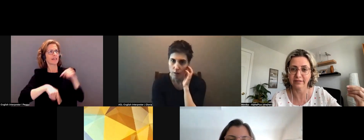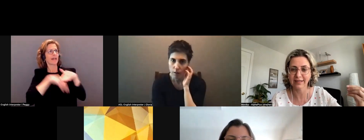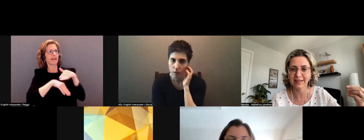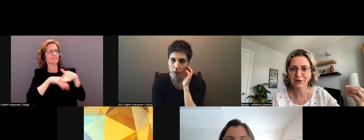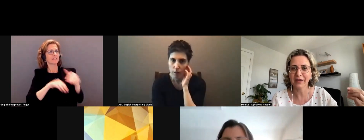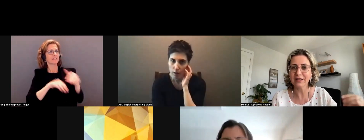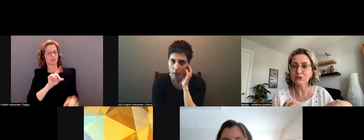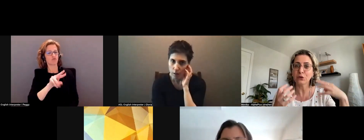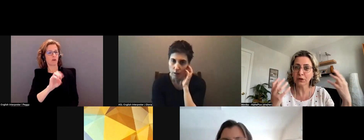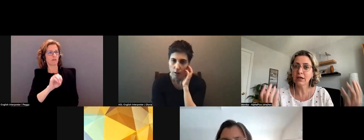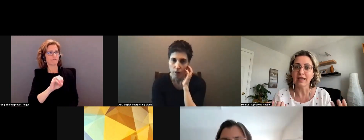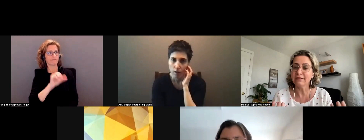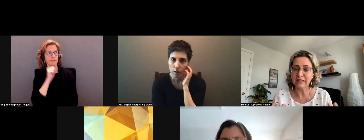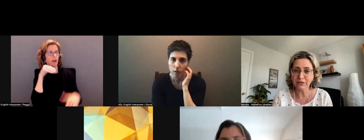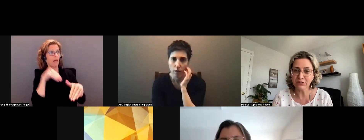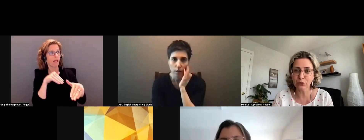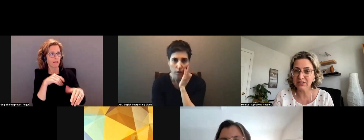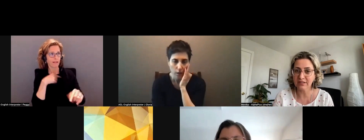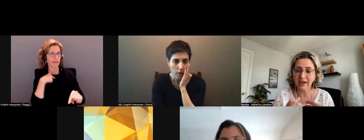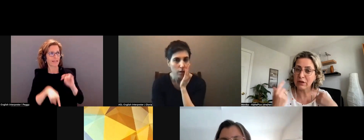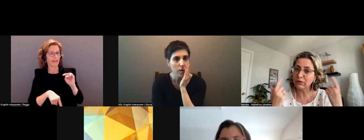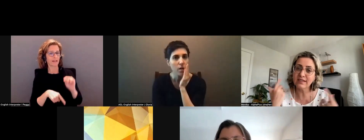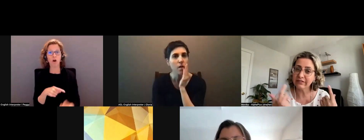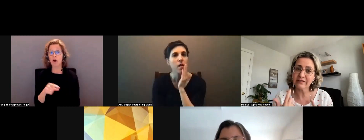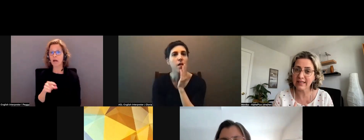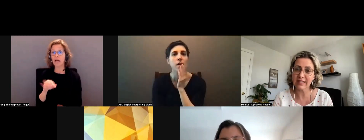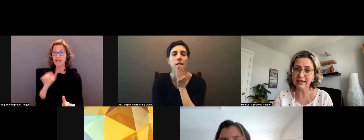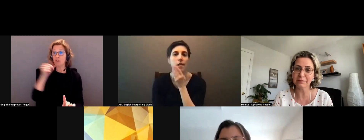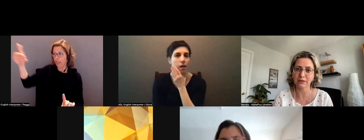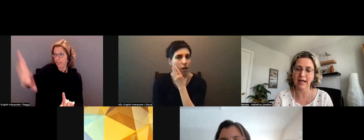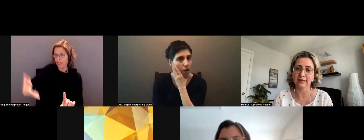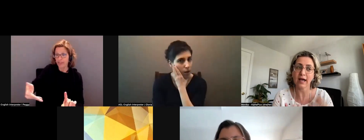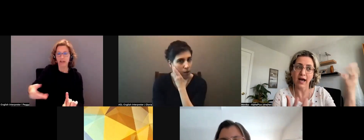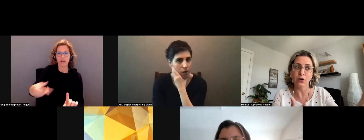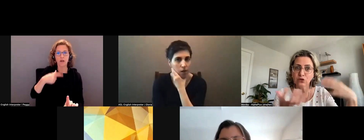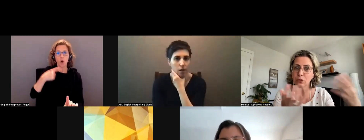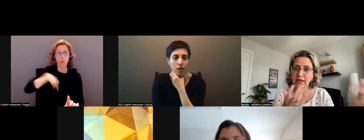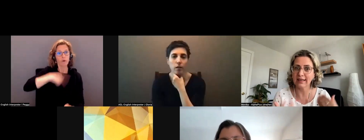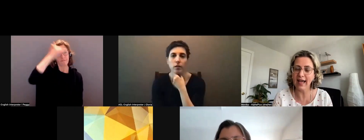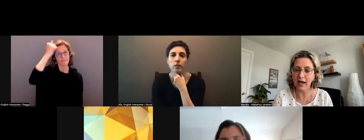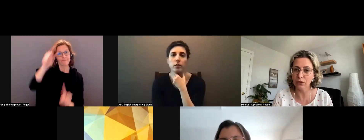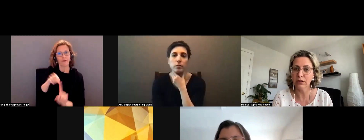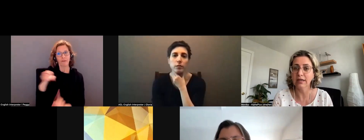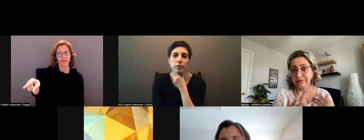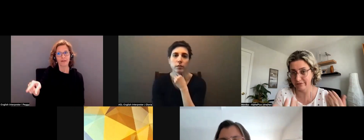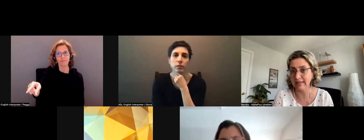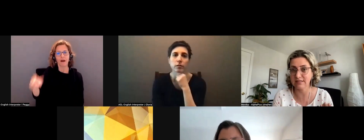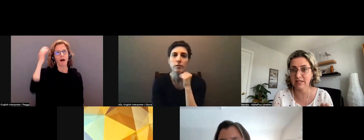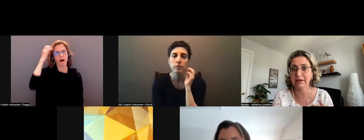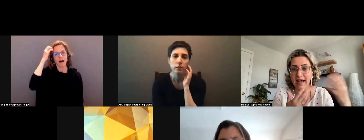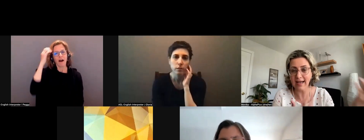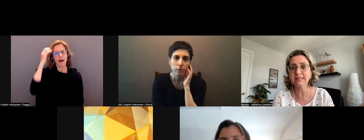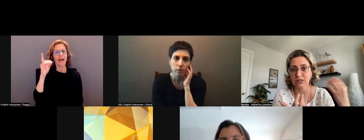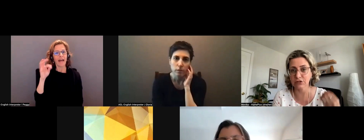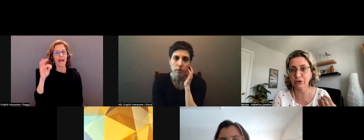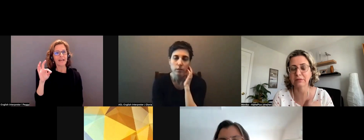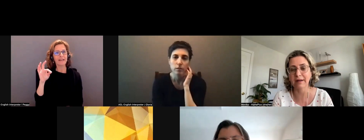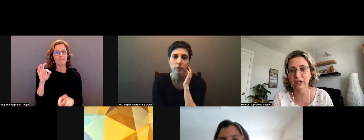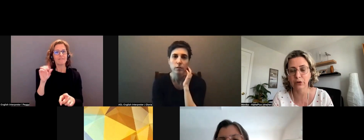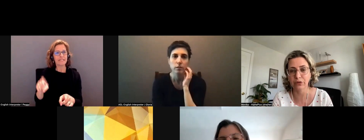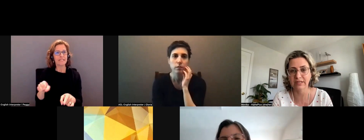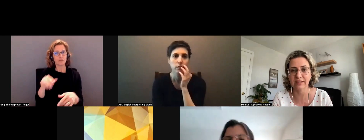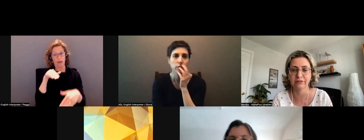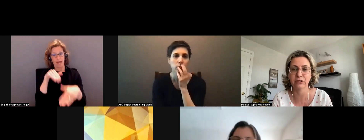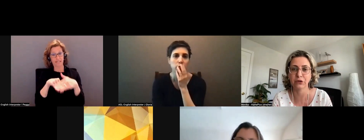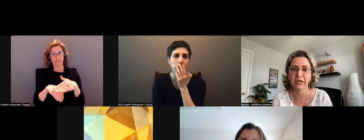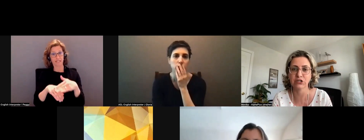drive, right? So if that person wasn't there, we would never even think about that. How do we allow, if necessary, access for somebody